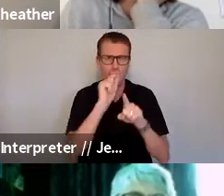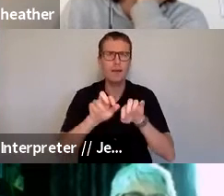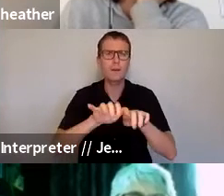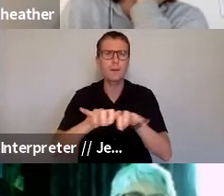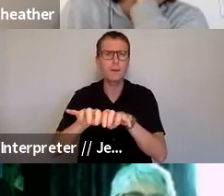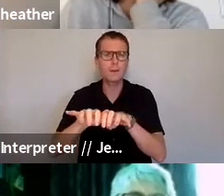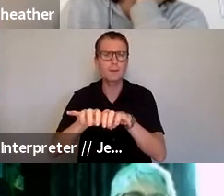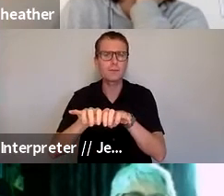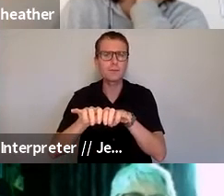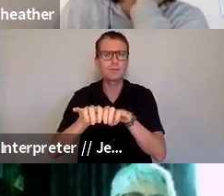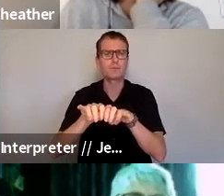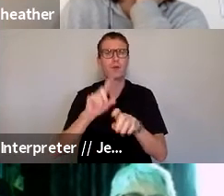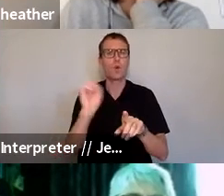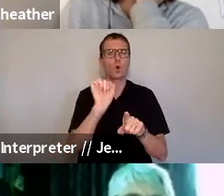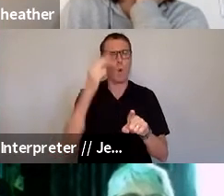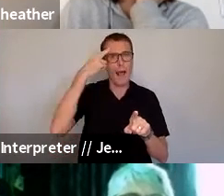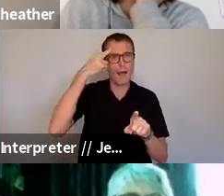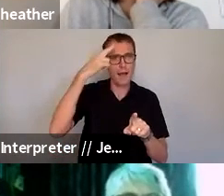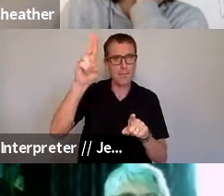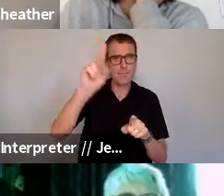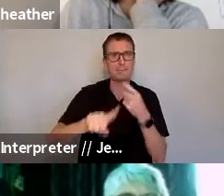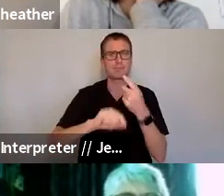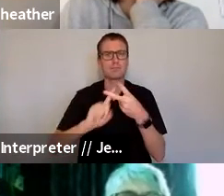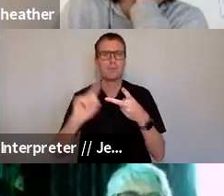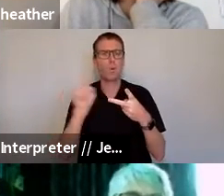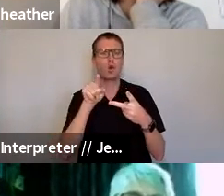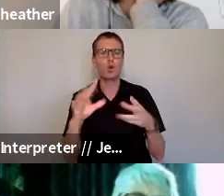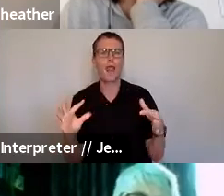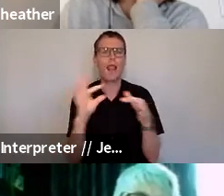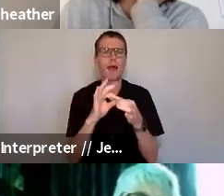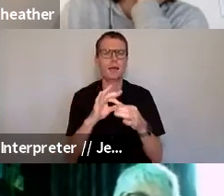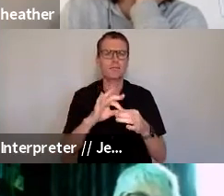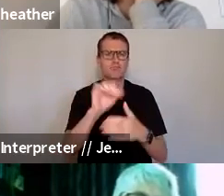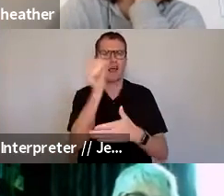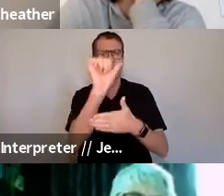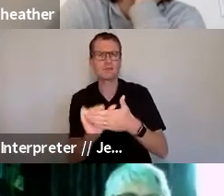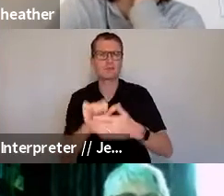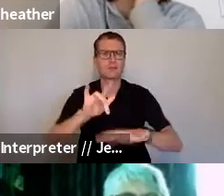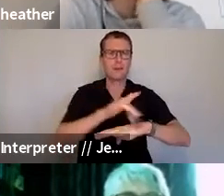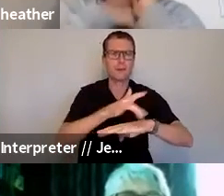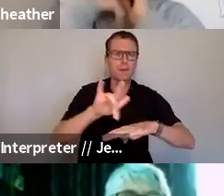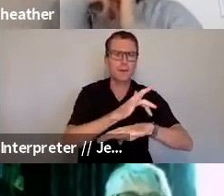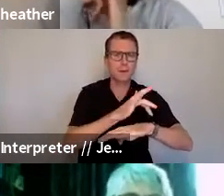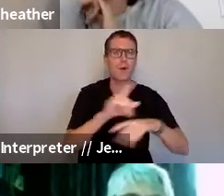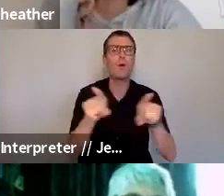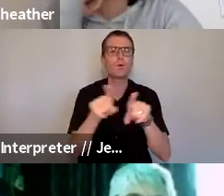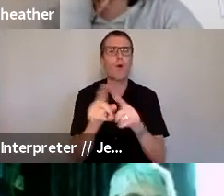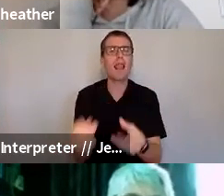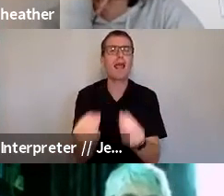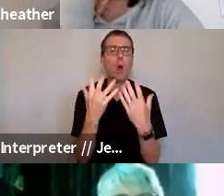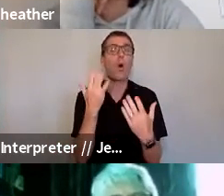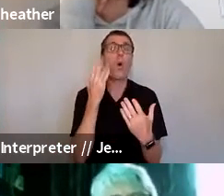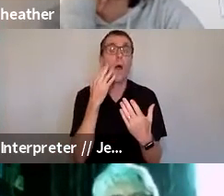how you're related to the arts, and just let us know who you're looking forward to giving a hug to when the time